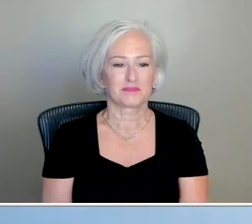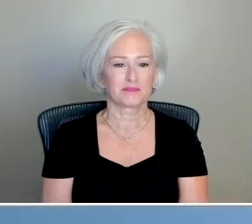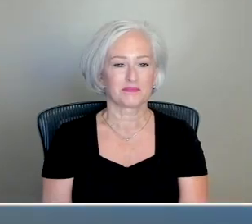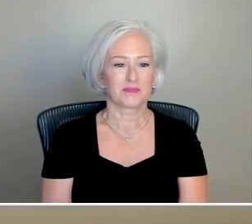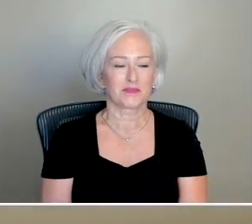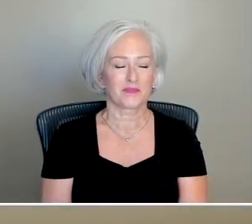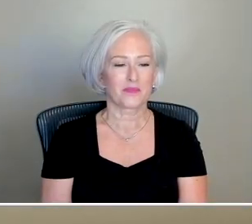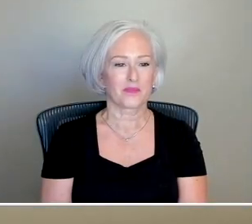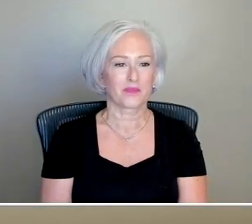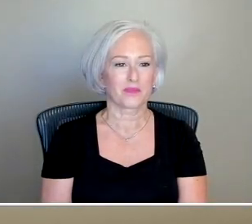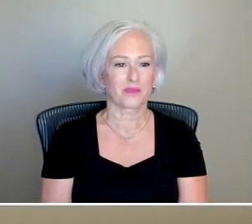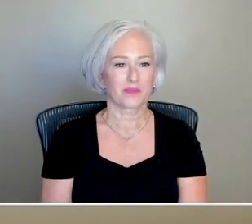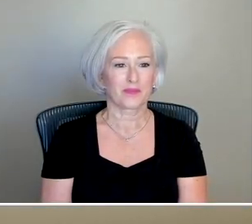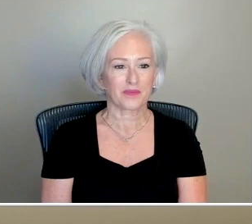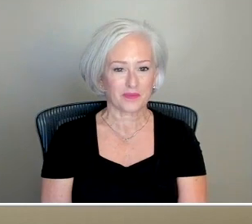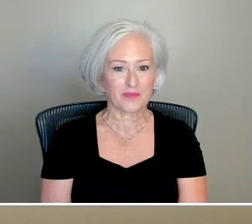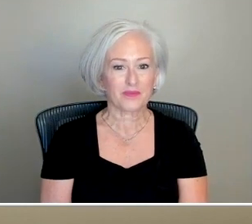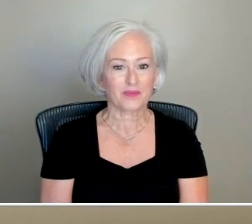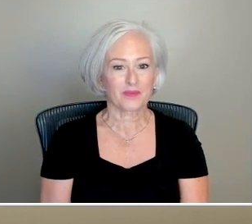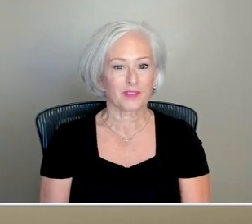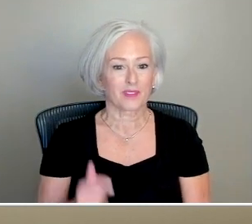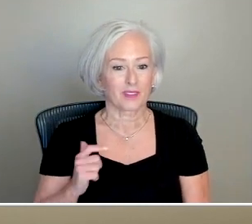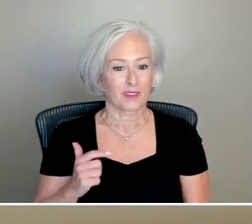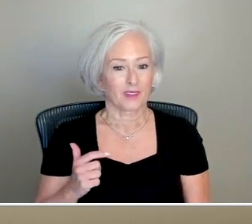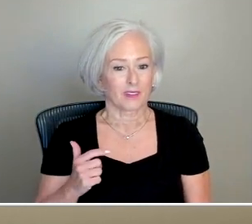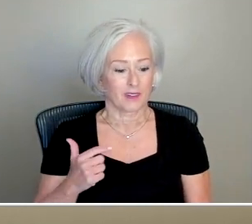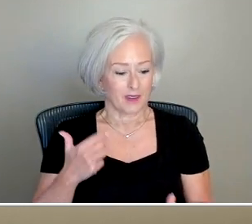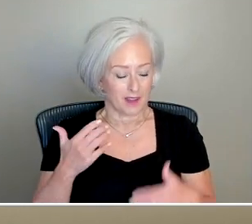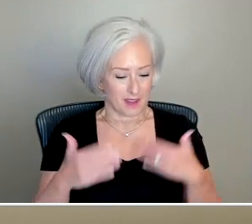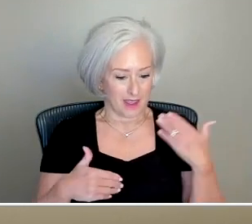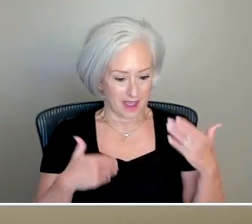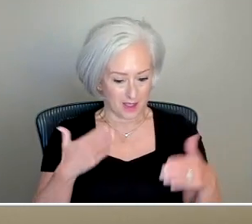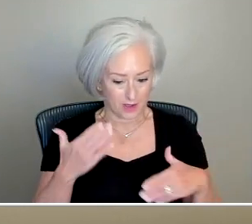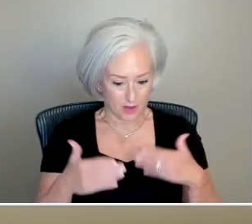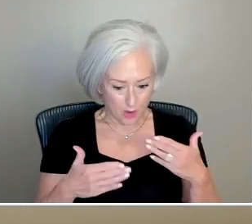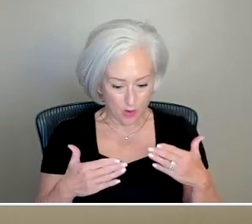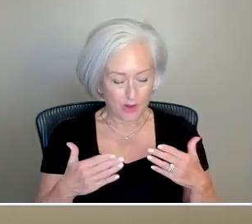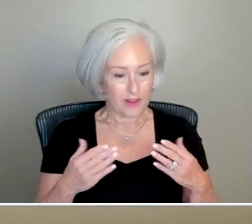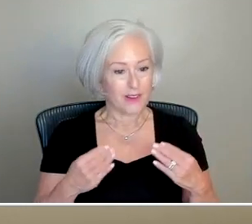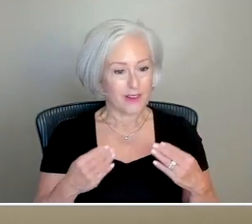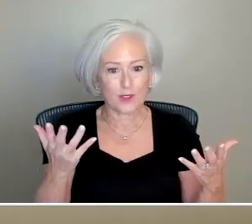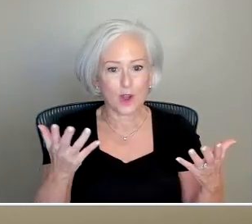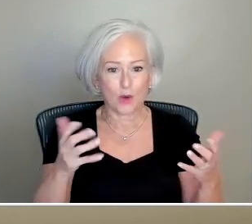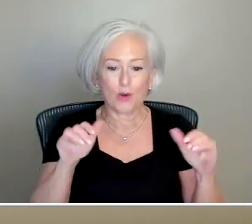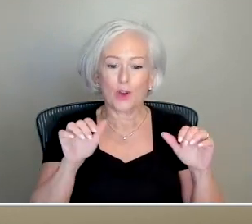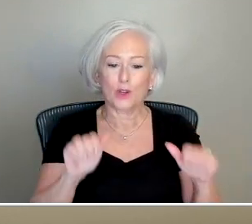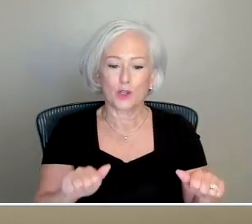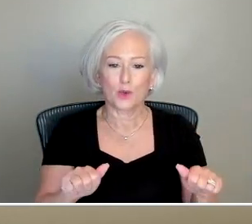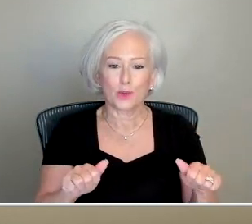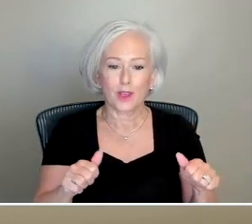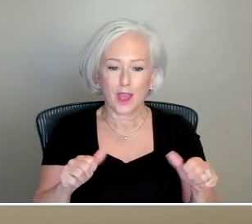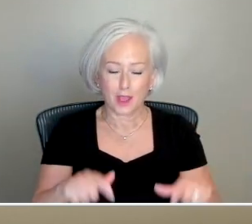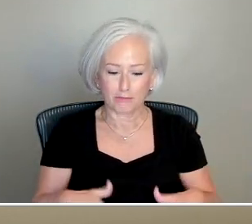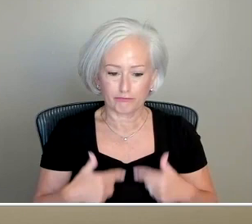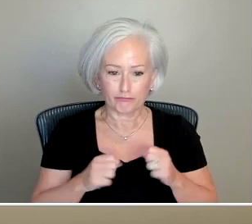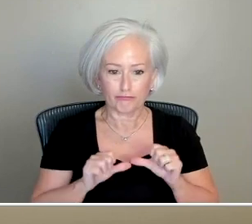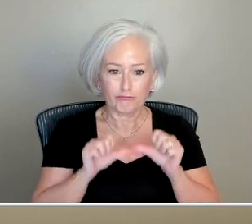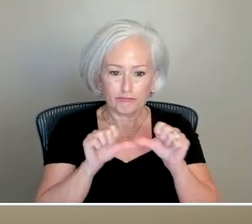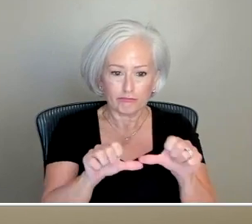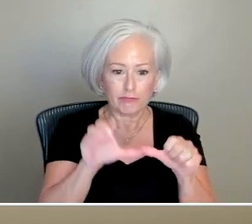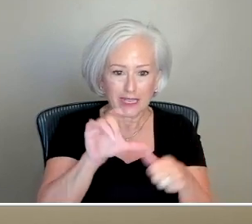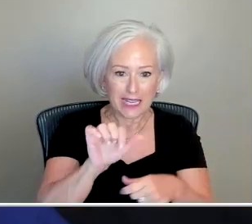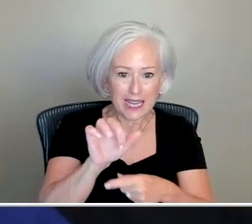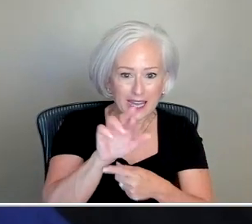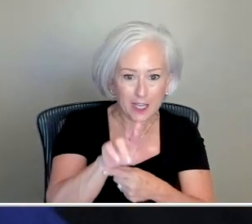I get to go and inspire kids to tell them that there's a way to be a cancer survivor, a possible way to be cured, and a